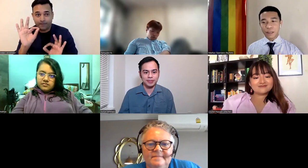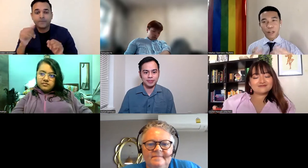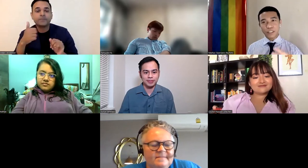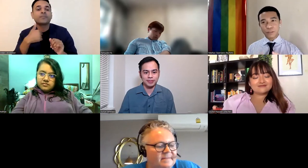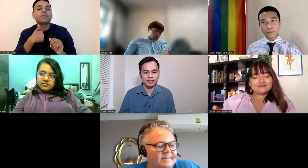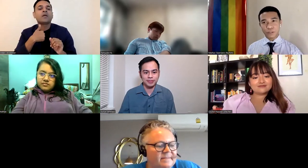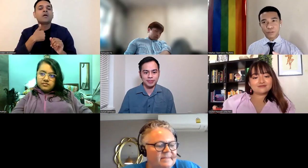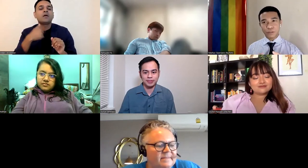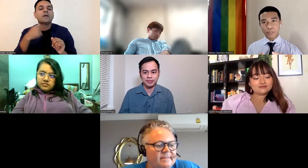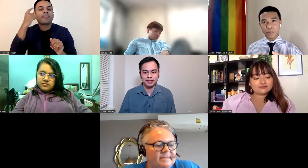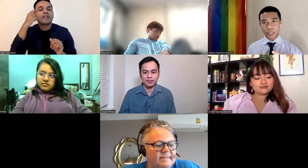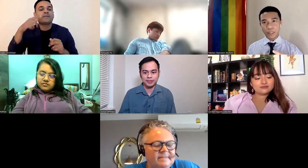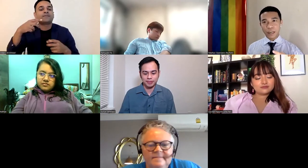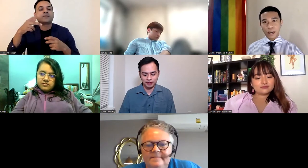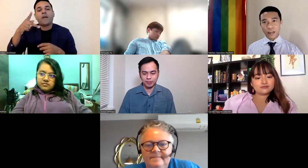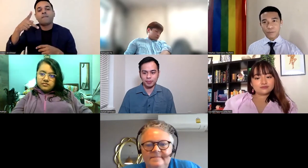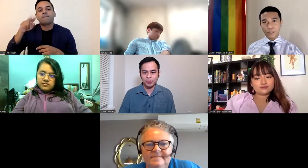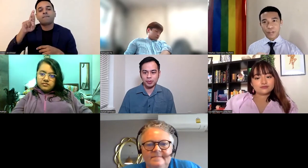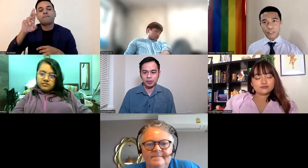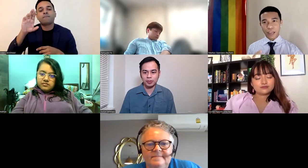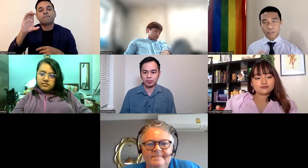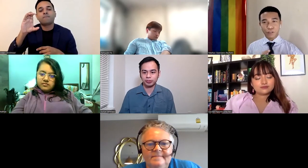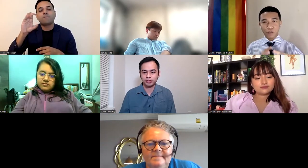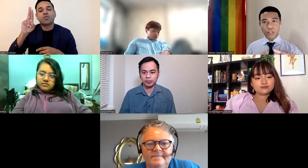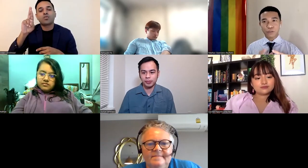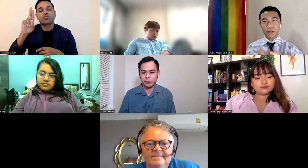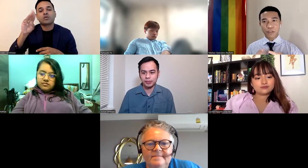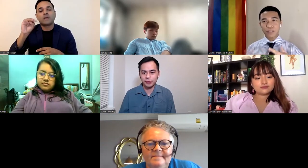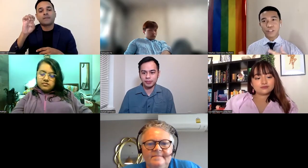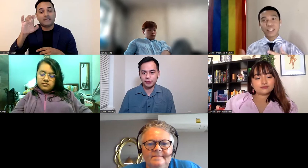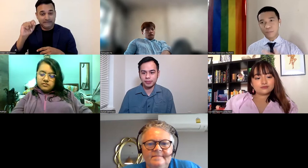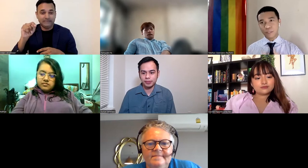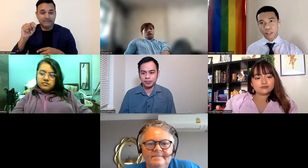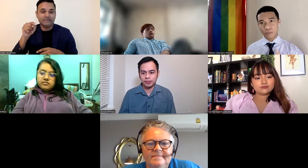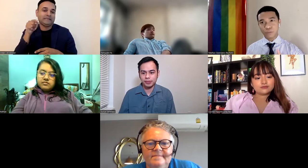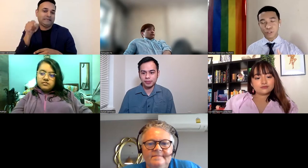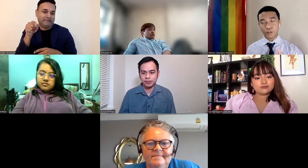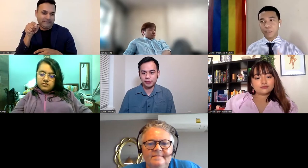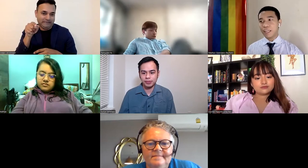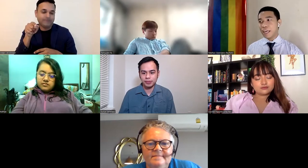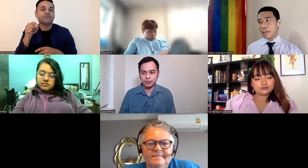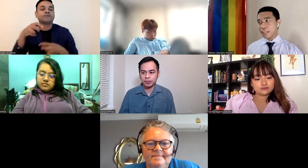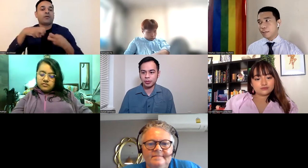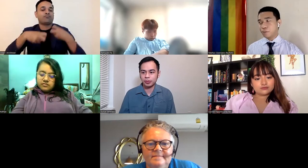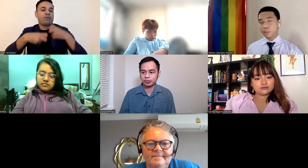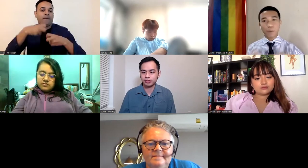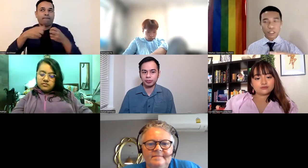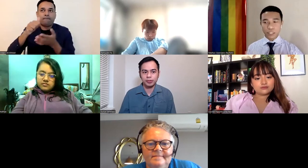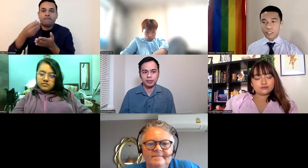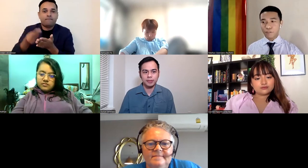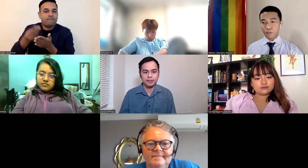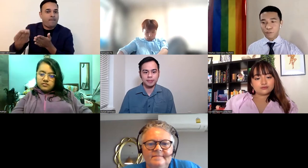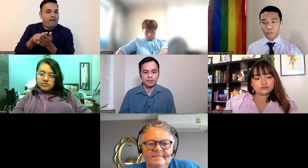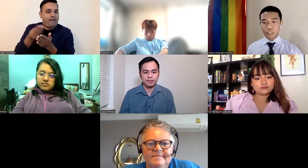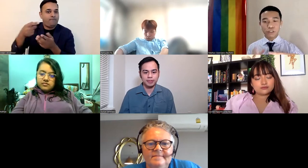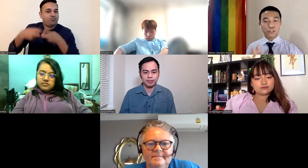that policies would really be the great avenue for us to answer the gaps when it comes to procurement. And with the